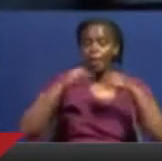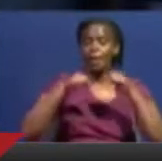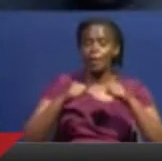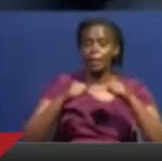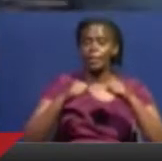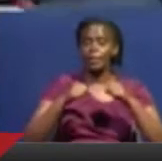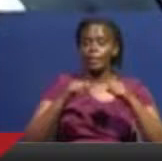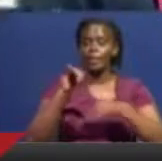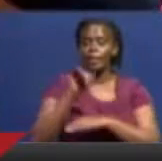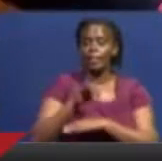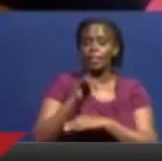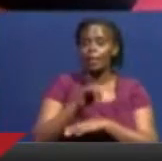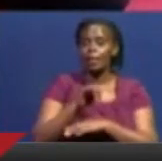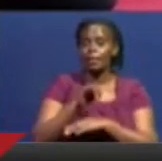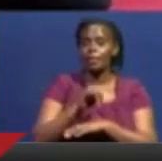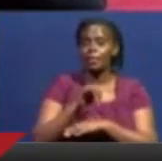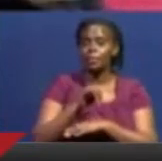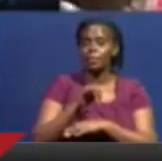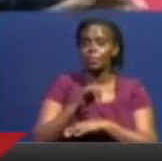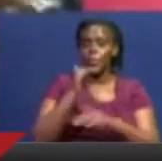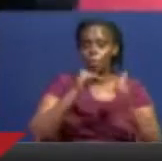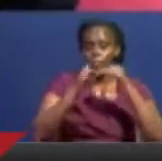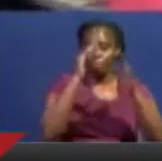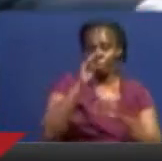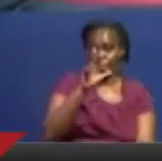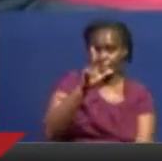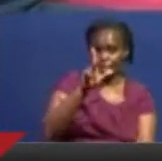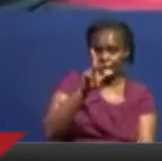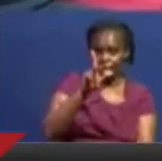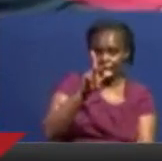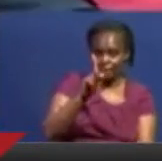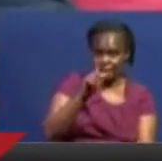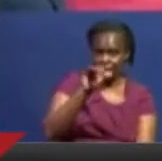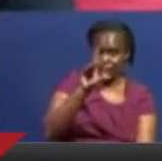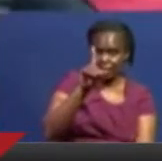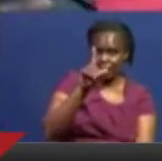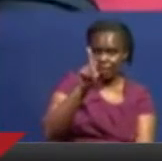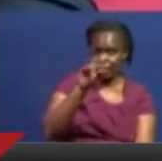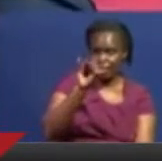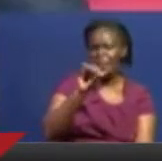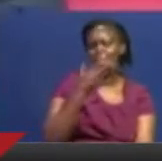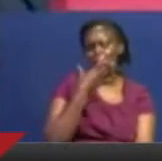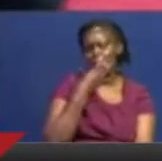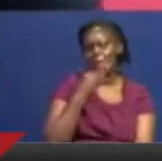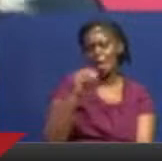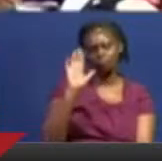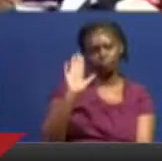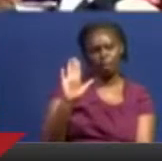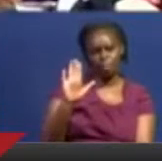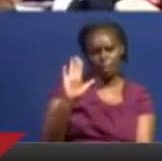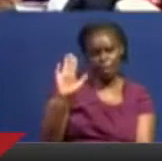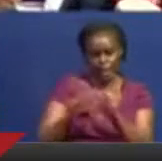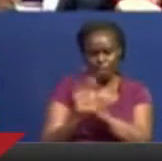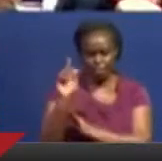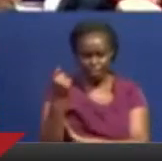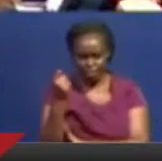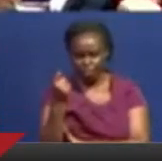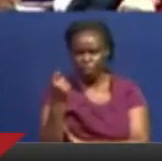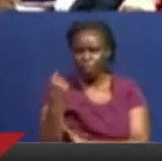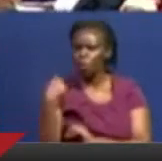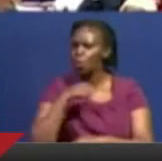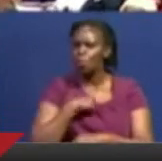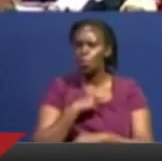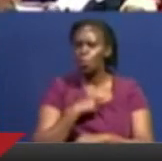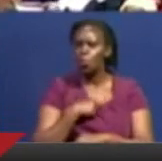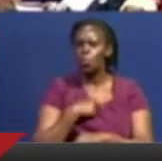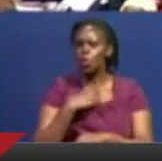concurrence that Professor Kindiki is the man, is the Deputy President. Why don't we